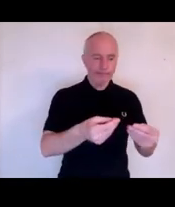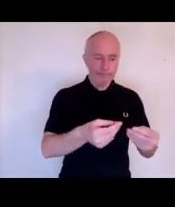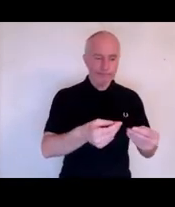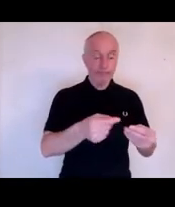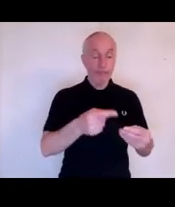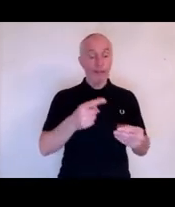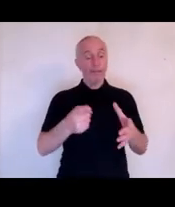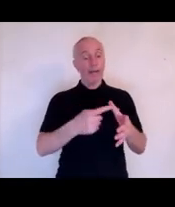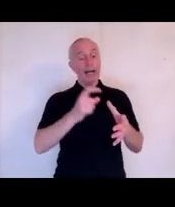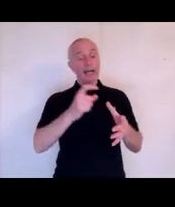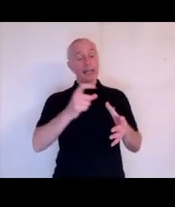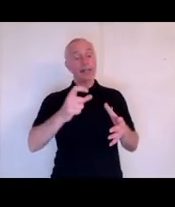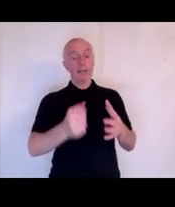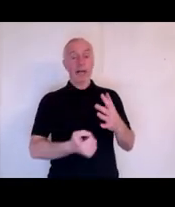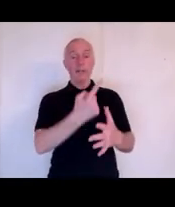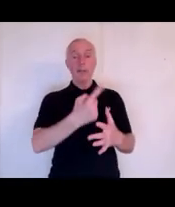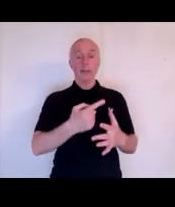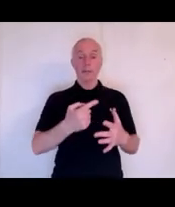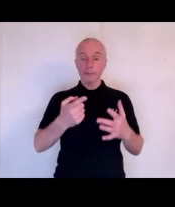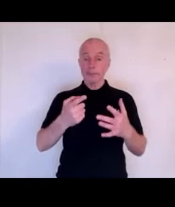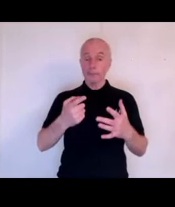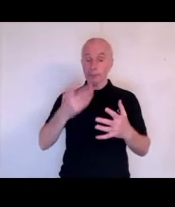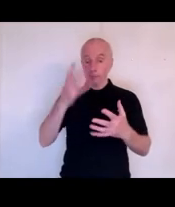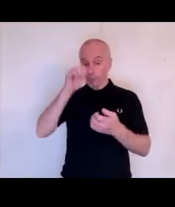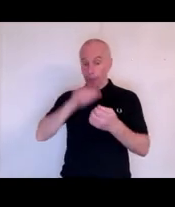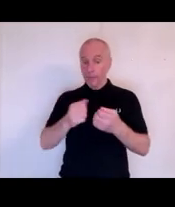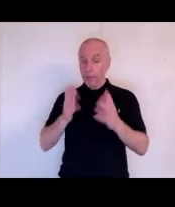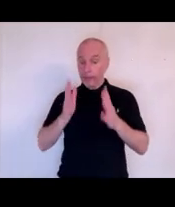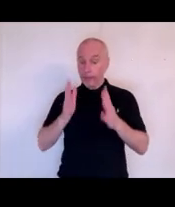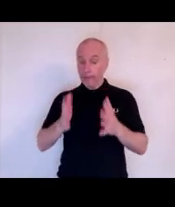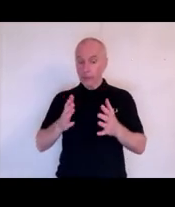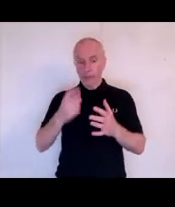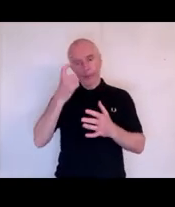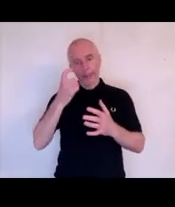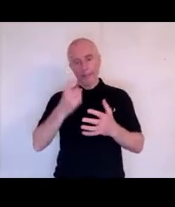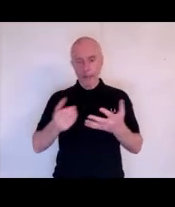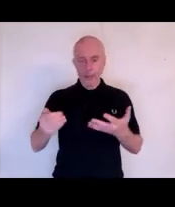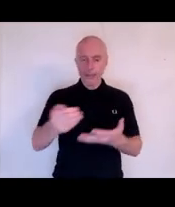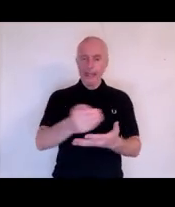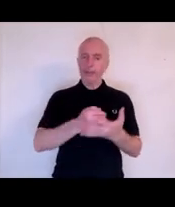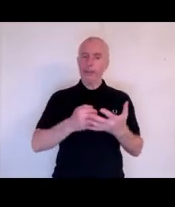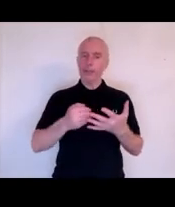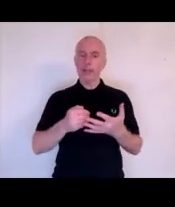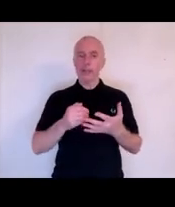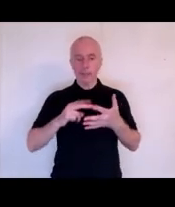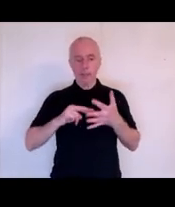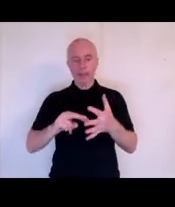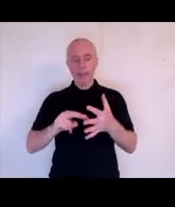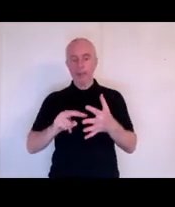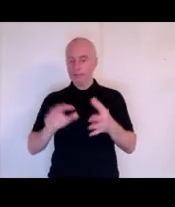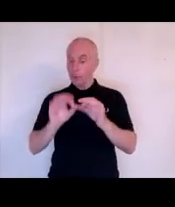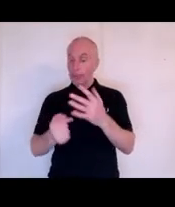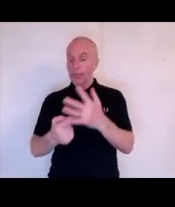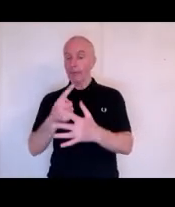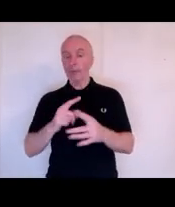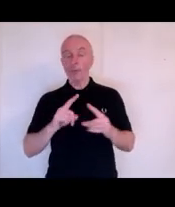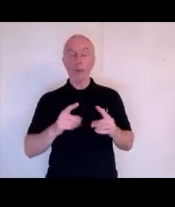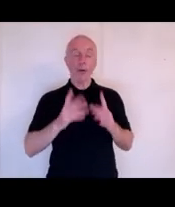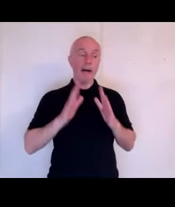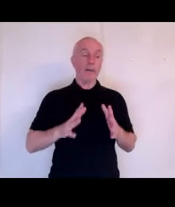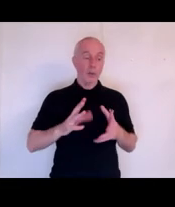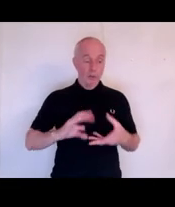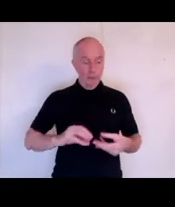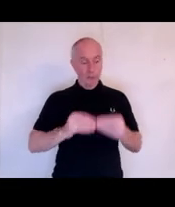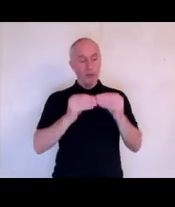which we're always designing for, but planning to not happen. But we'd have to make sure we